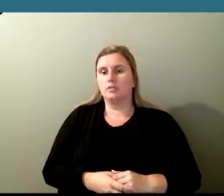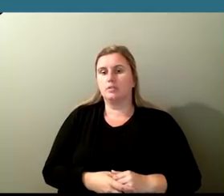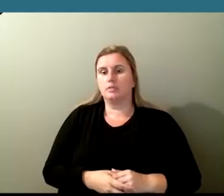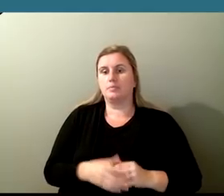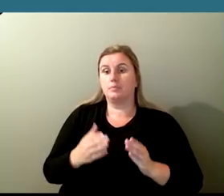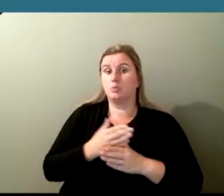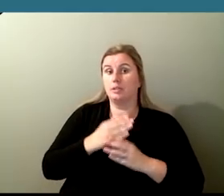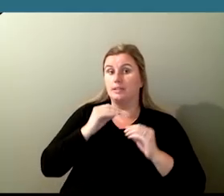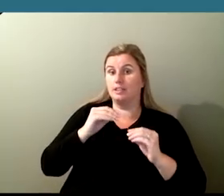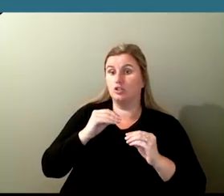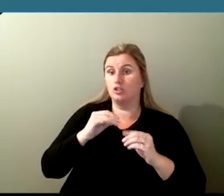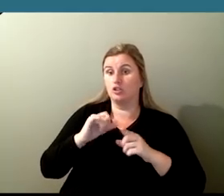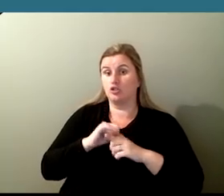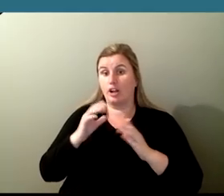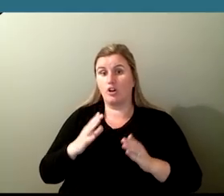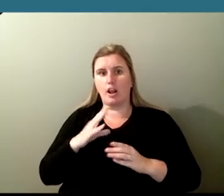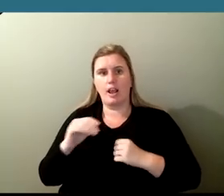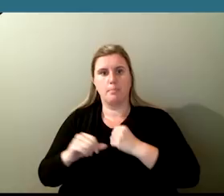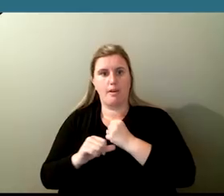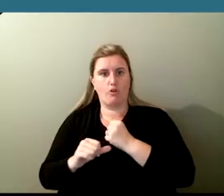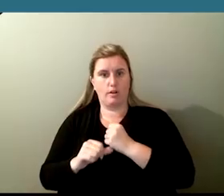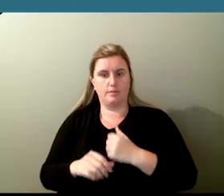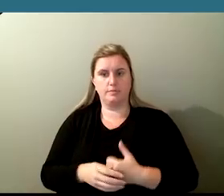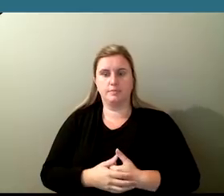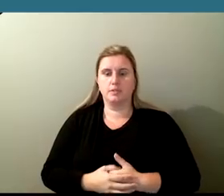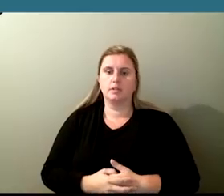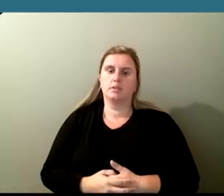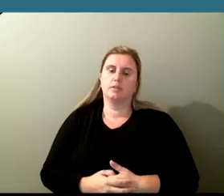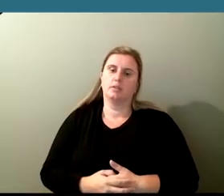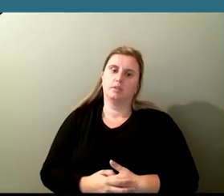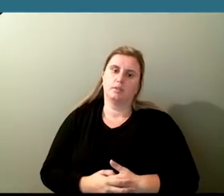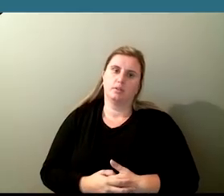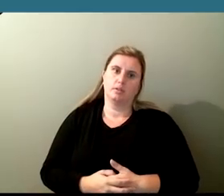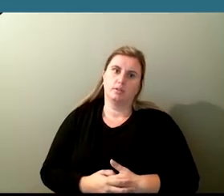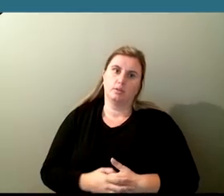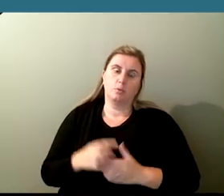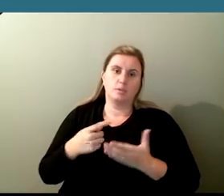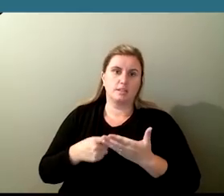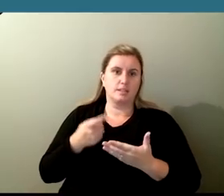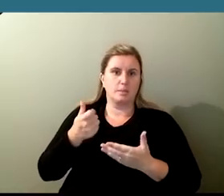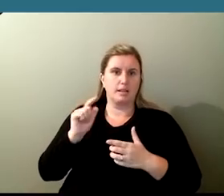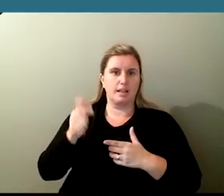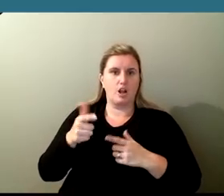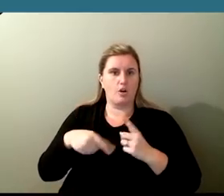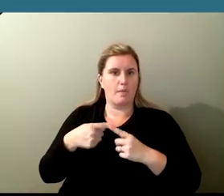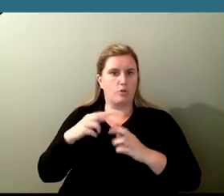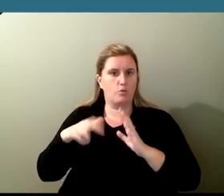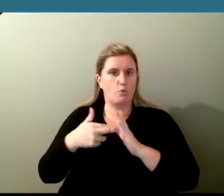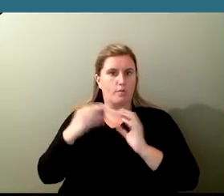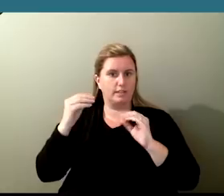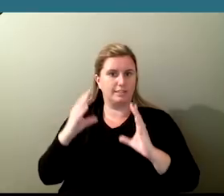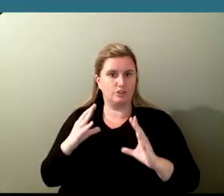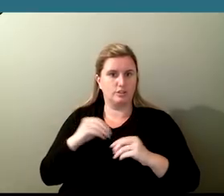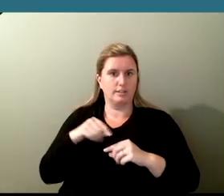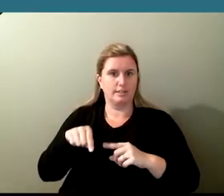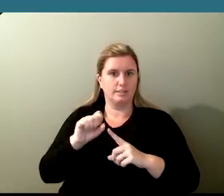and training and or paraeducator. And we're going to discuss a little bit later the role of the teacher in